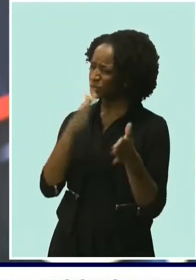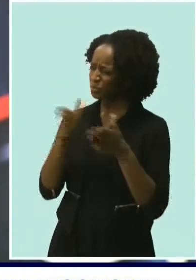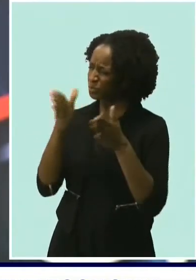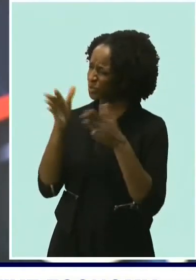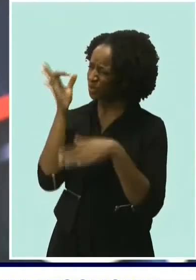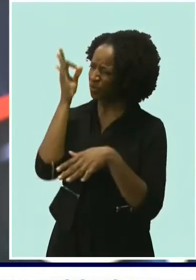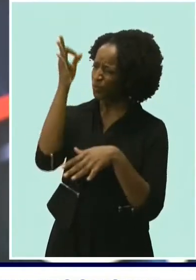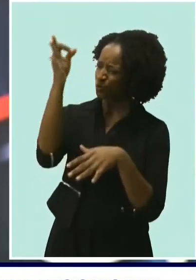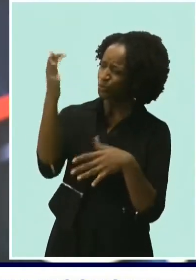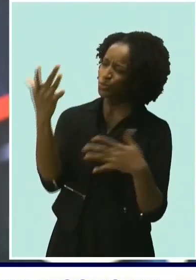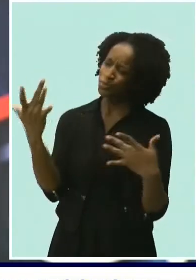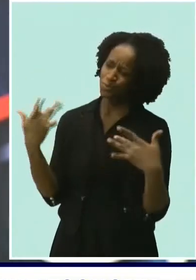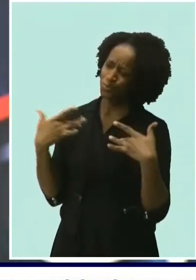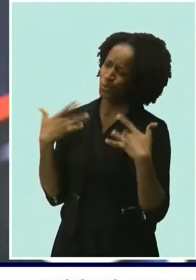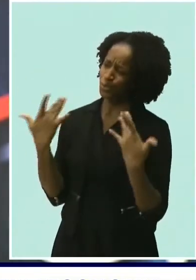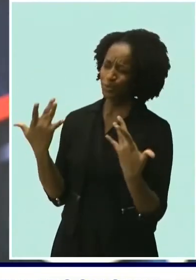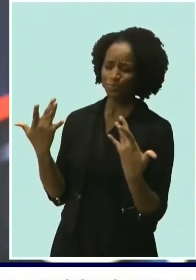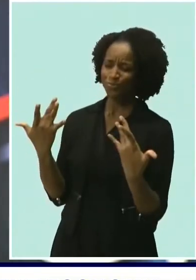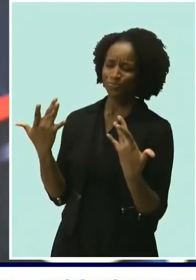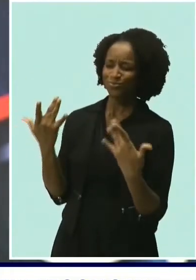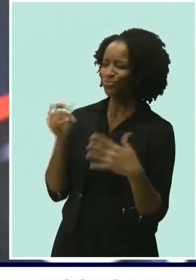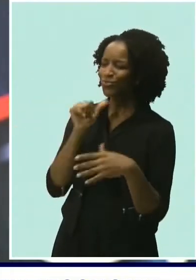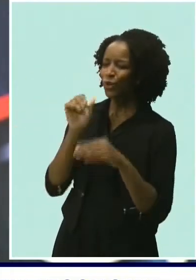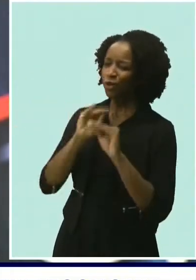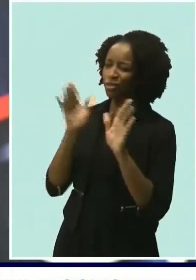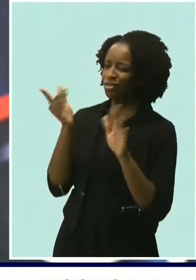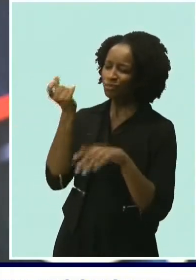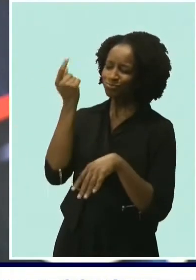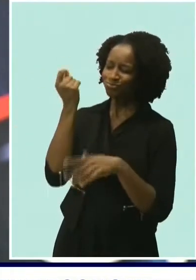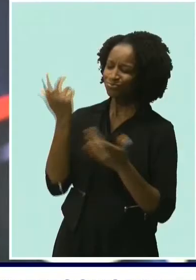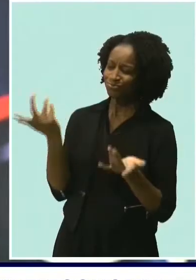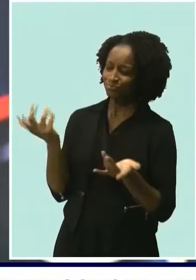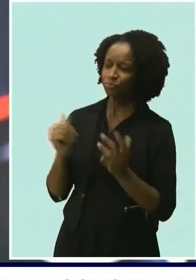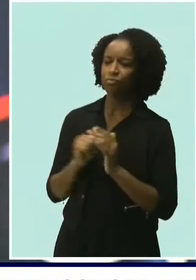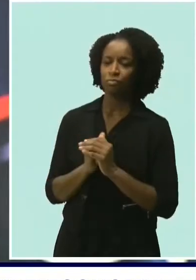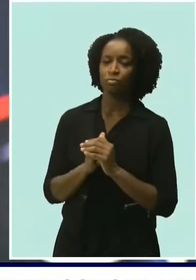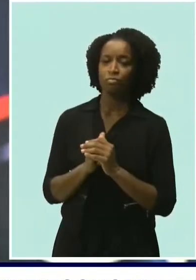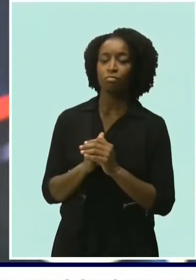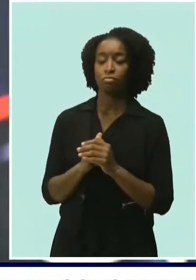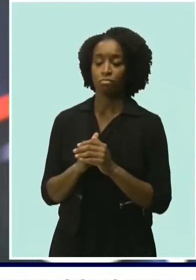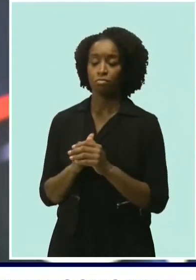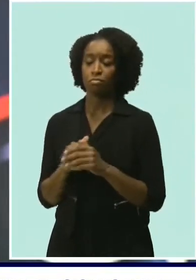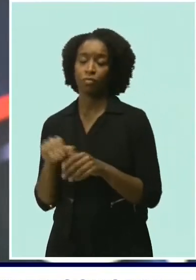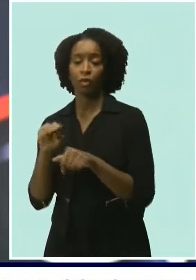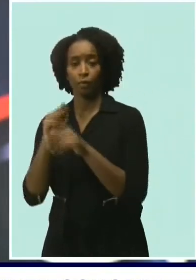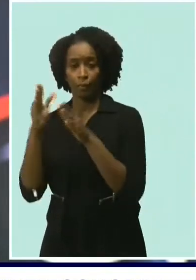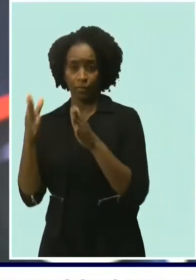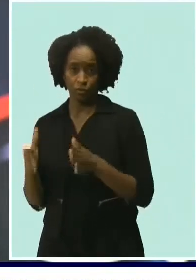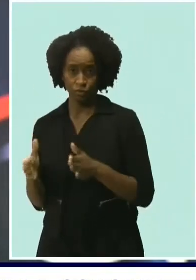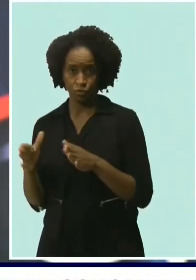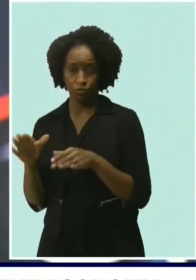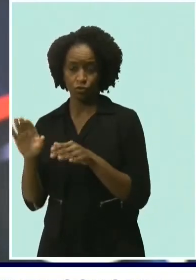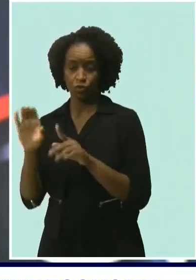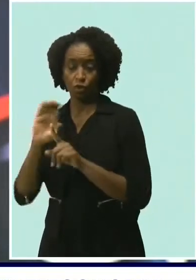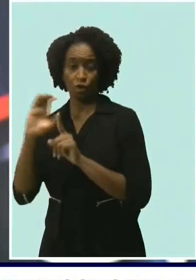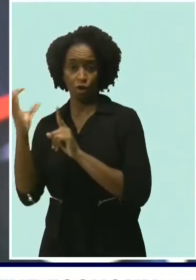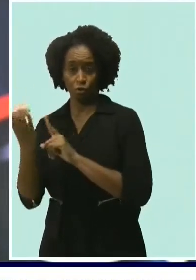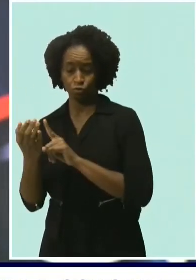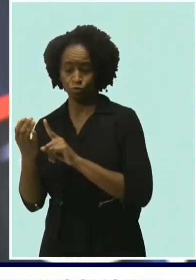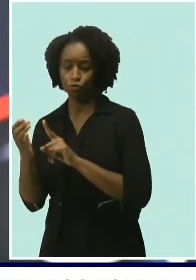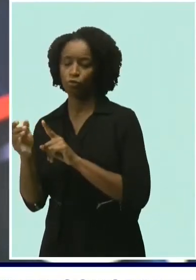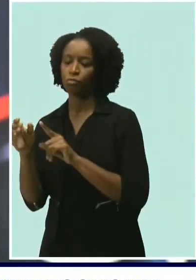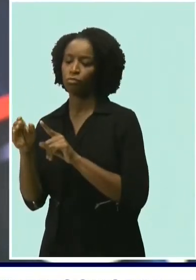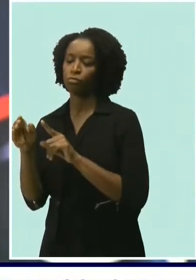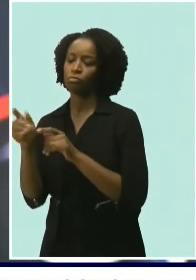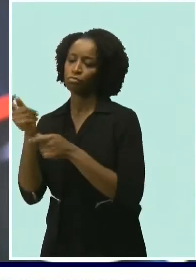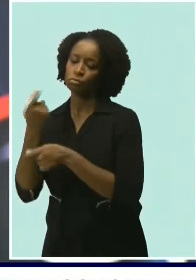reshuffle announced yesterday. One of the changes is the move of Minister of the Creative Economy, Culture and Sports John King to the new role of